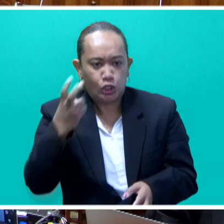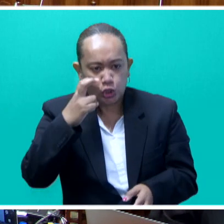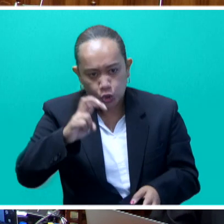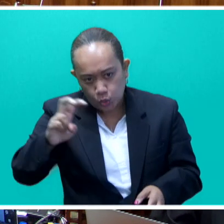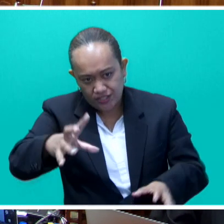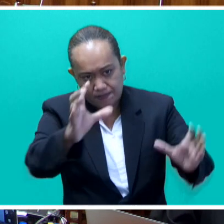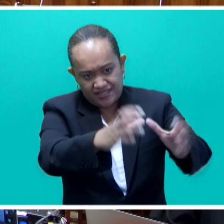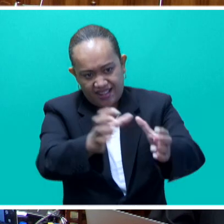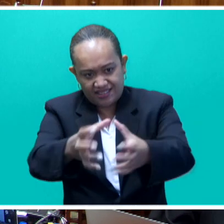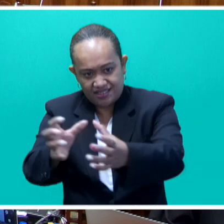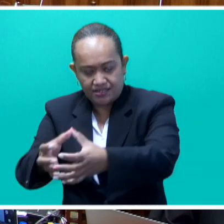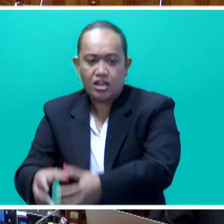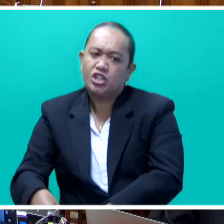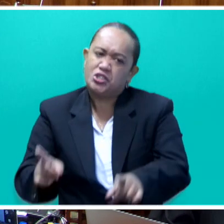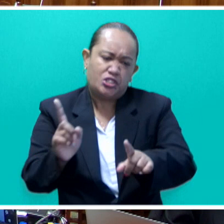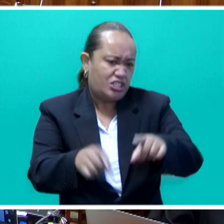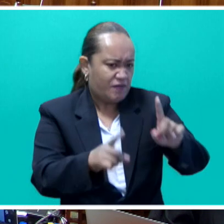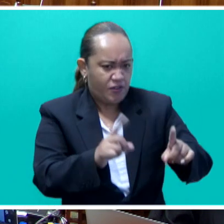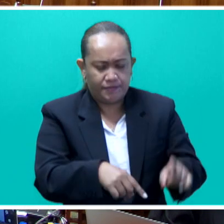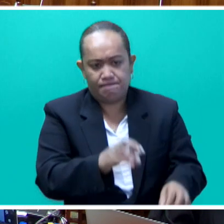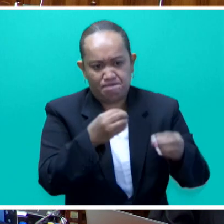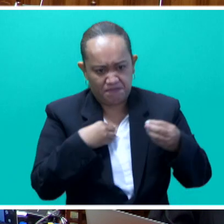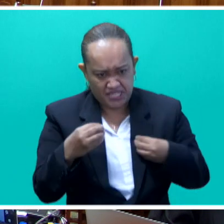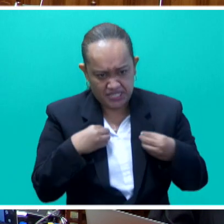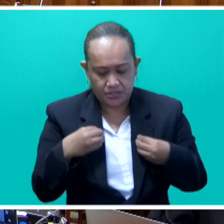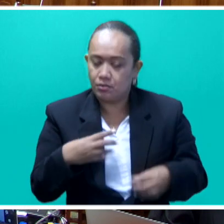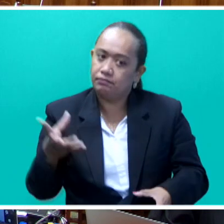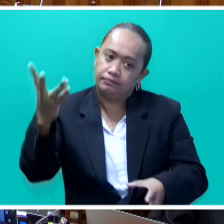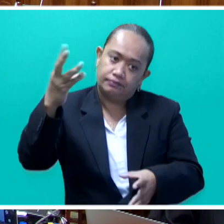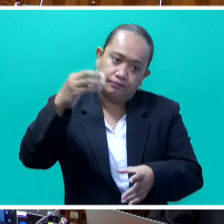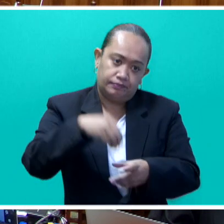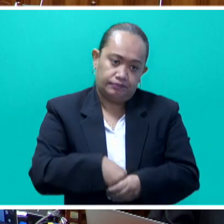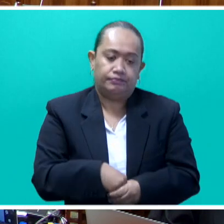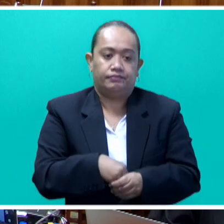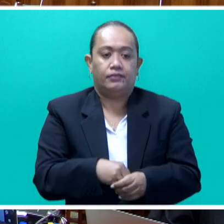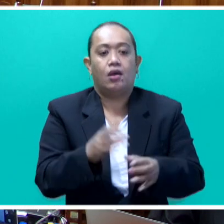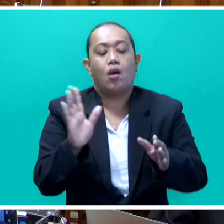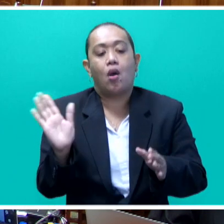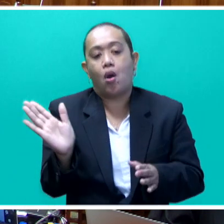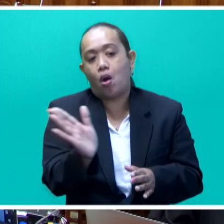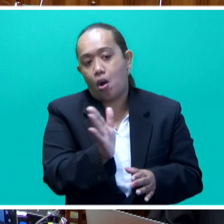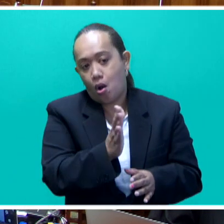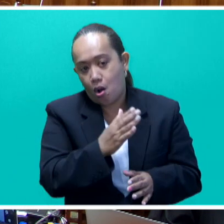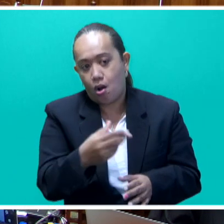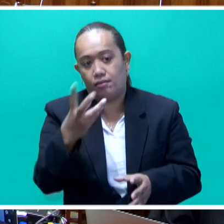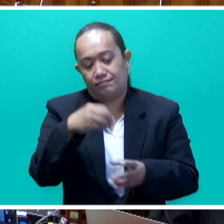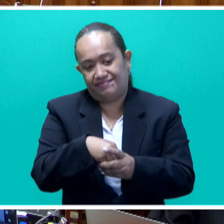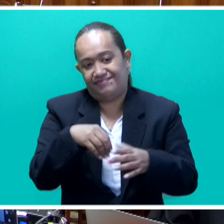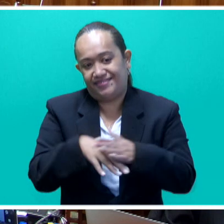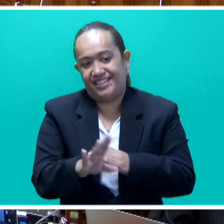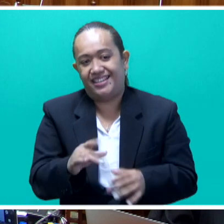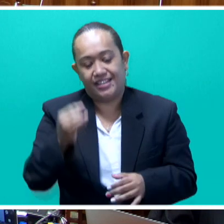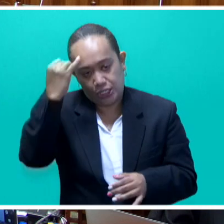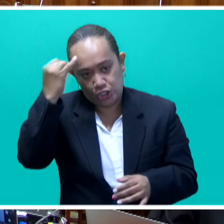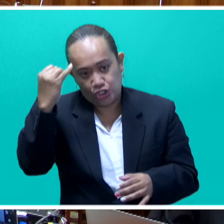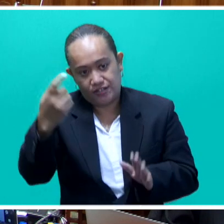and retailers and MSME representatives were also undertaken in developing policies and initiatives, and this